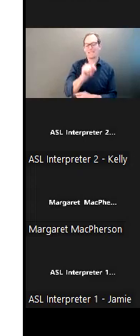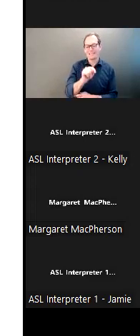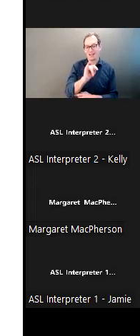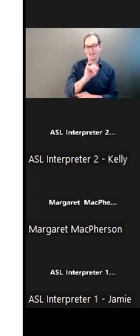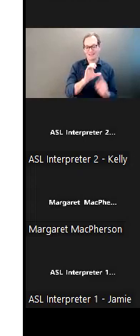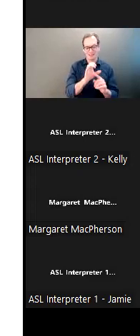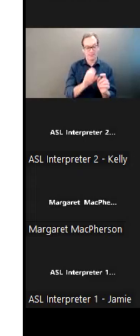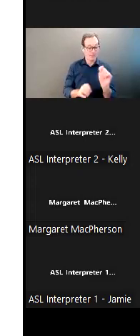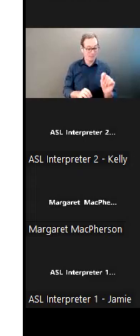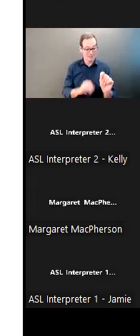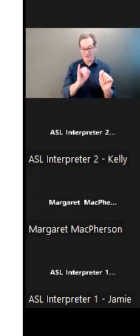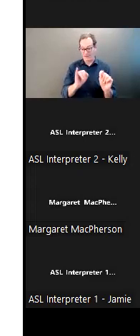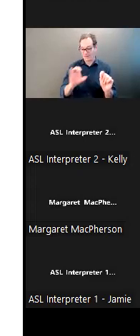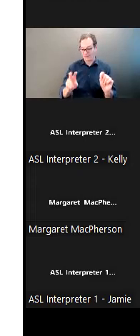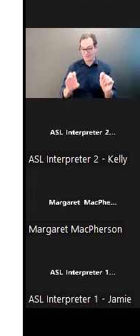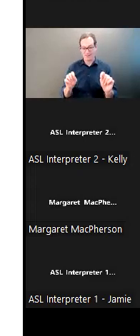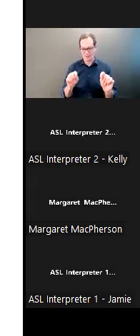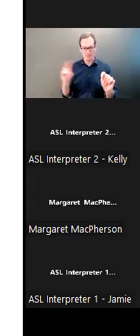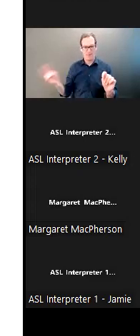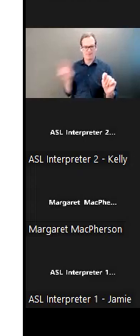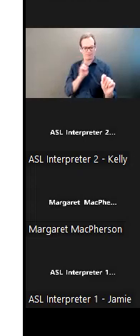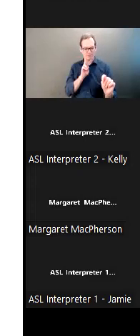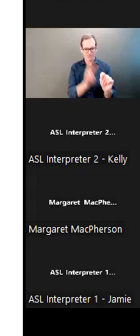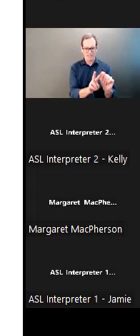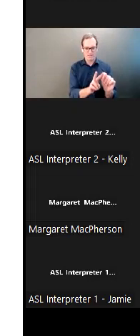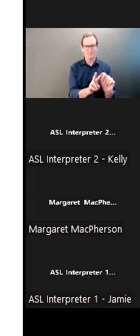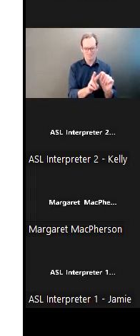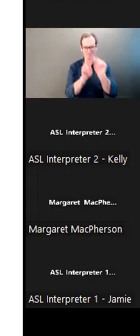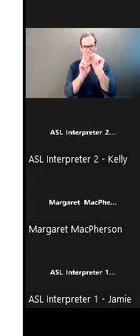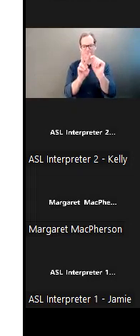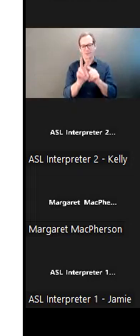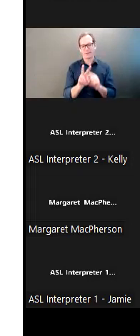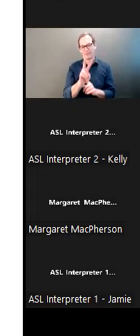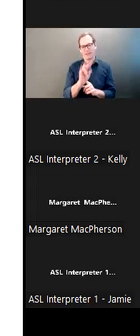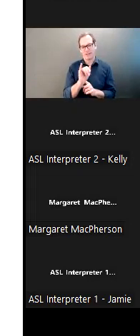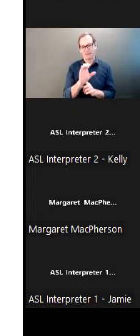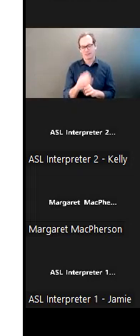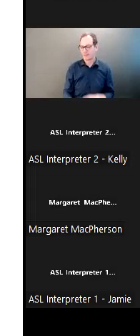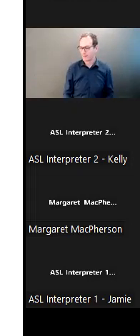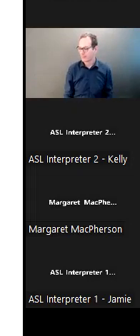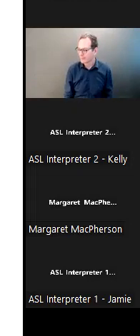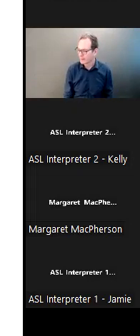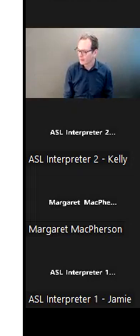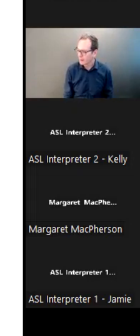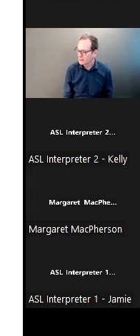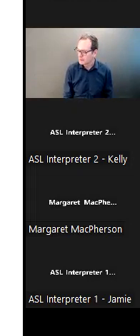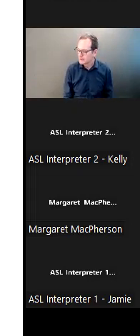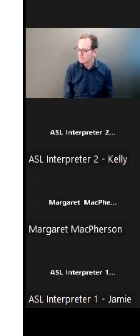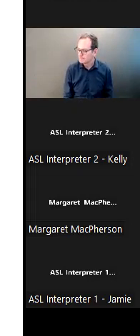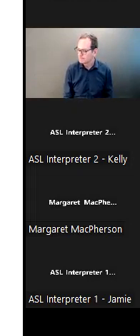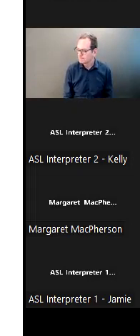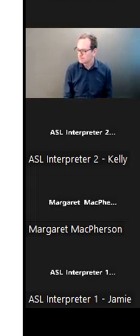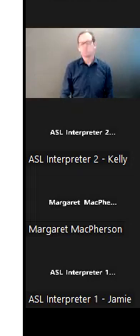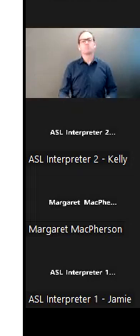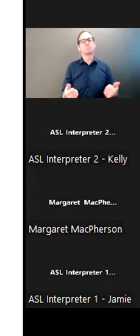then there's a smaller V, although the smaller V is not very small. So we start by acknowledging that